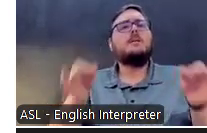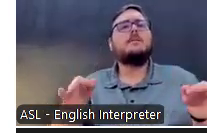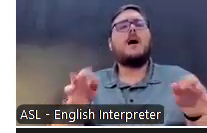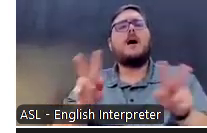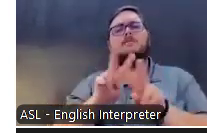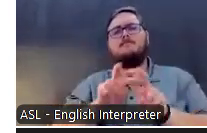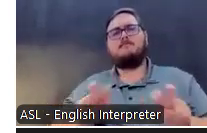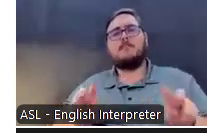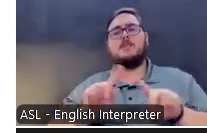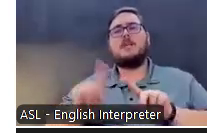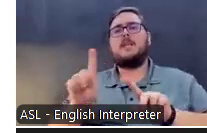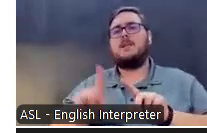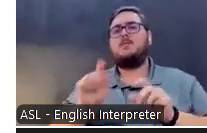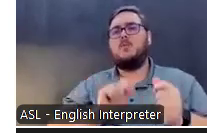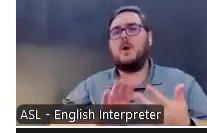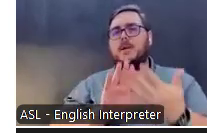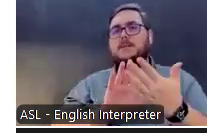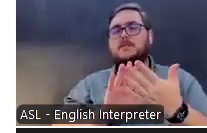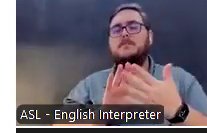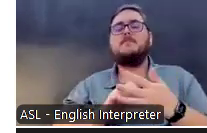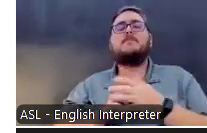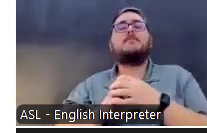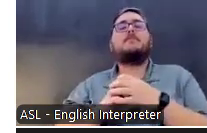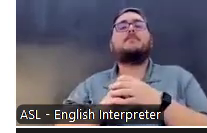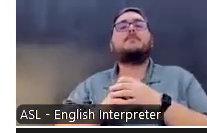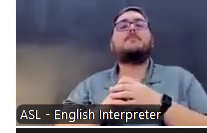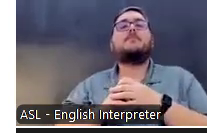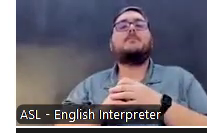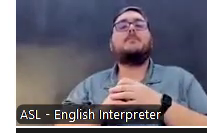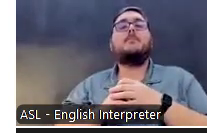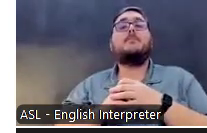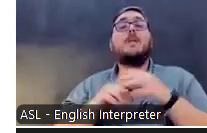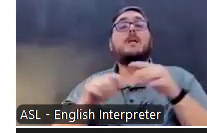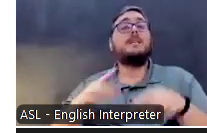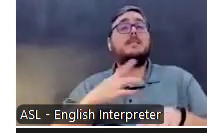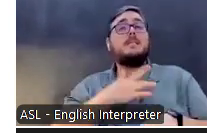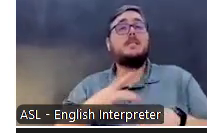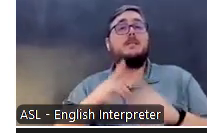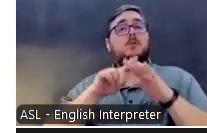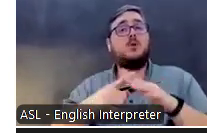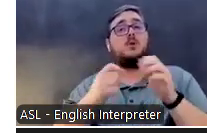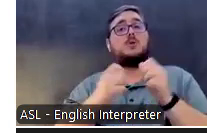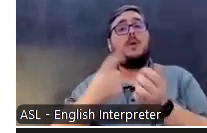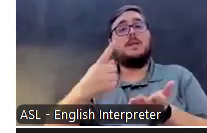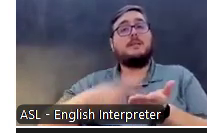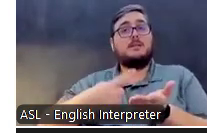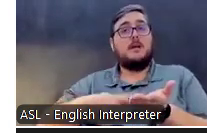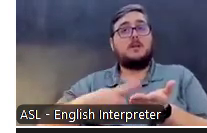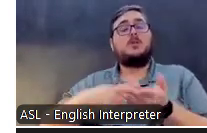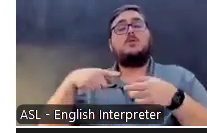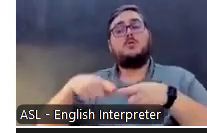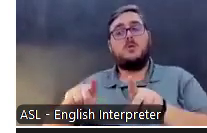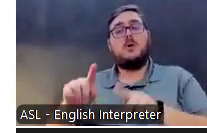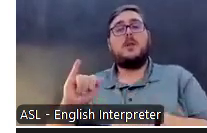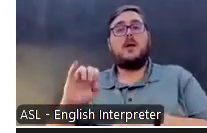devices and assistive technology services. This usually starts through discussions during the IEP meeting